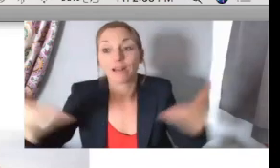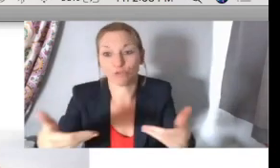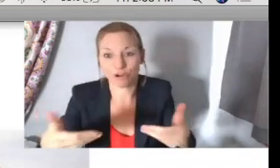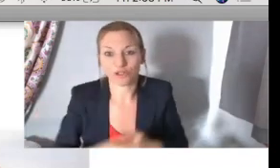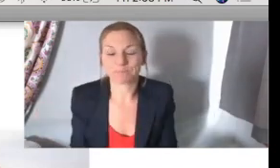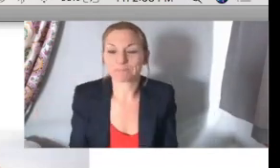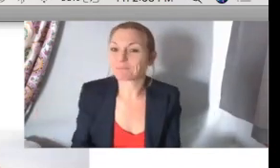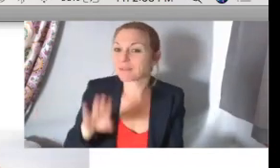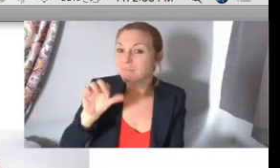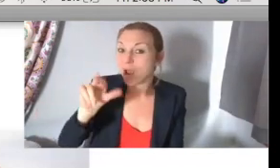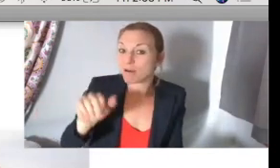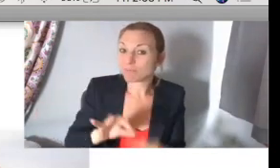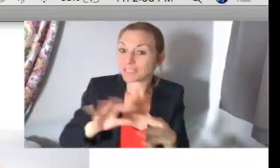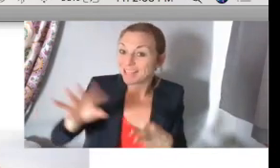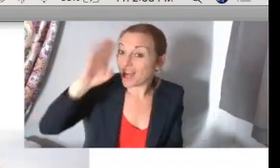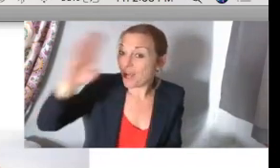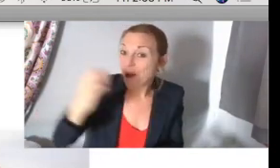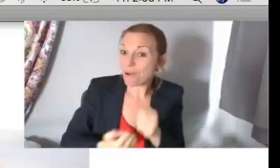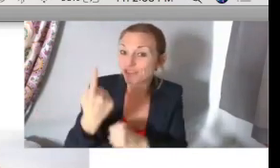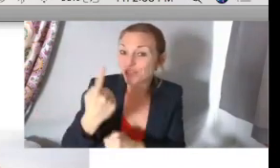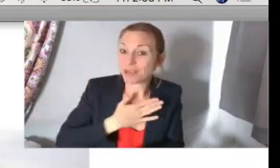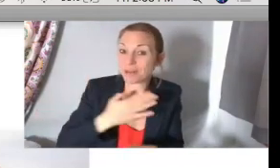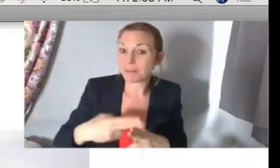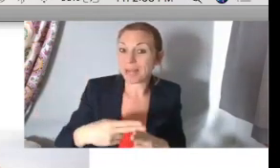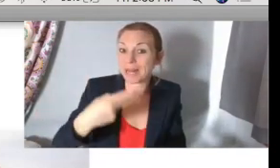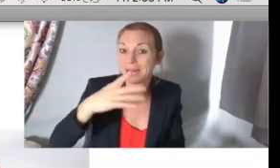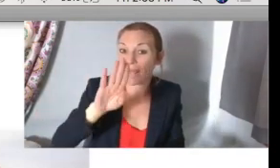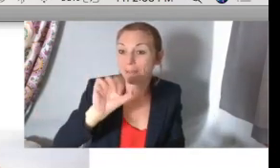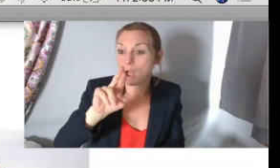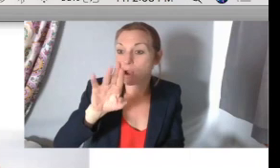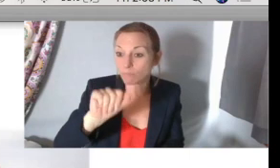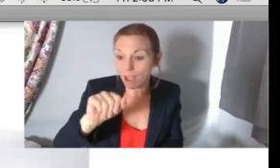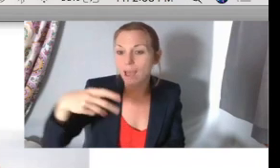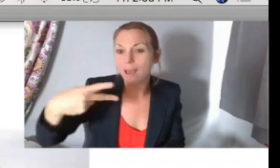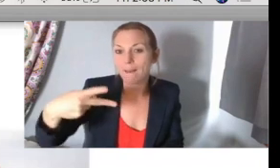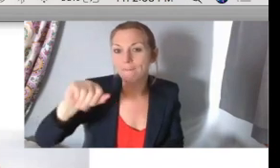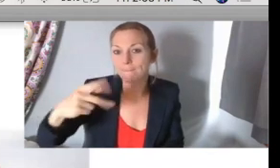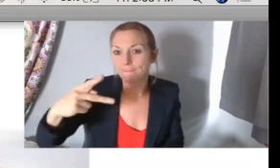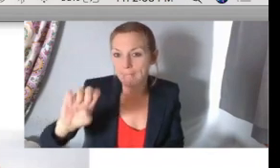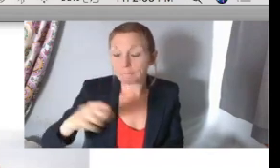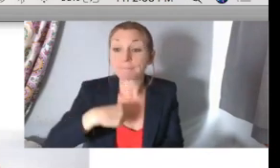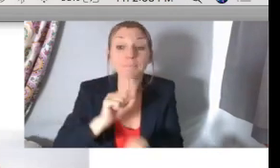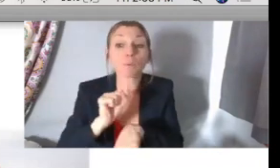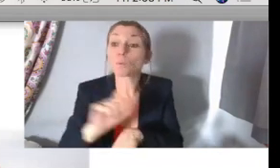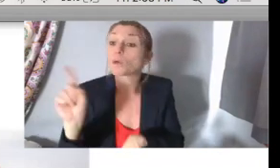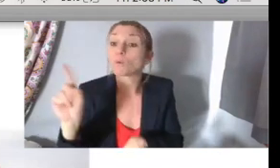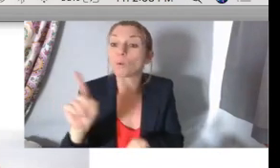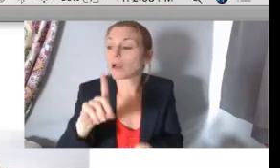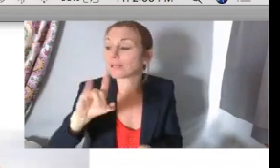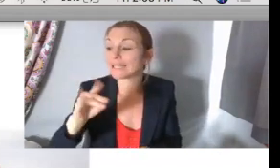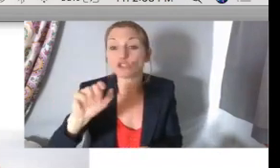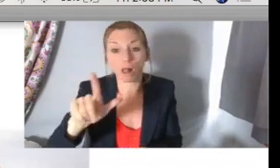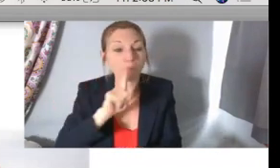And hello, everyone. My name is Barbara Pape. I work at Digital Promise's Learner